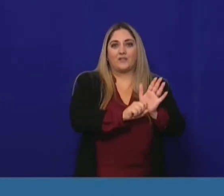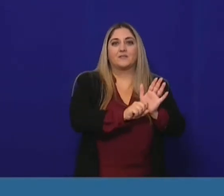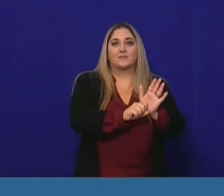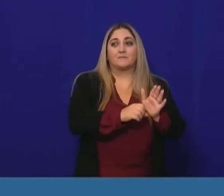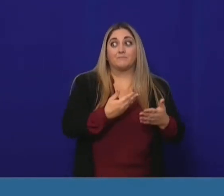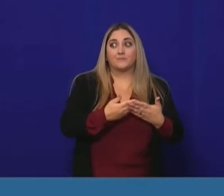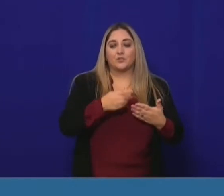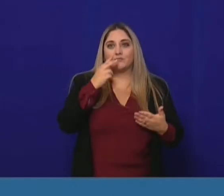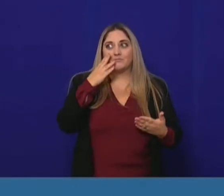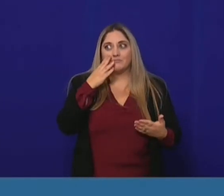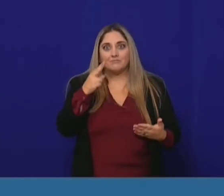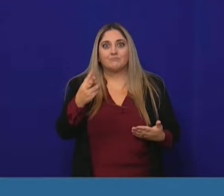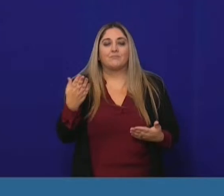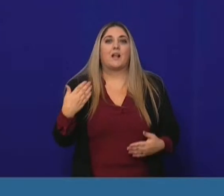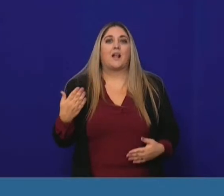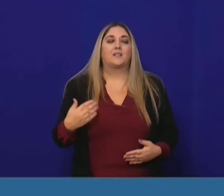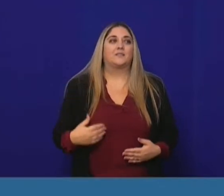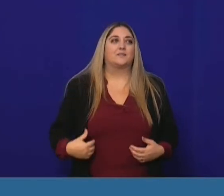tagħna.